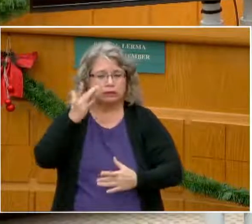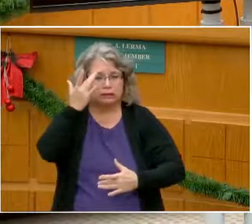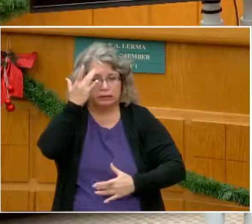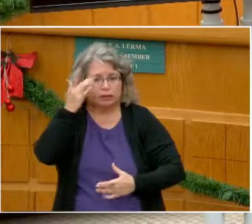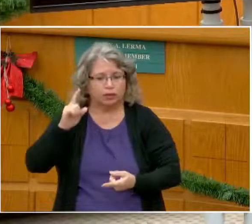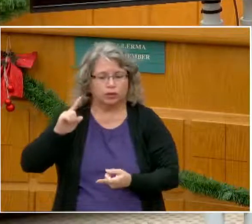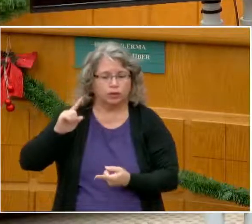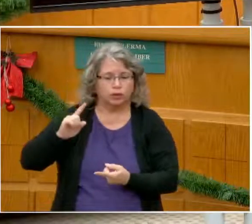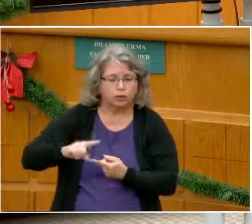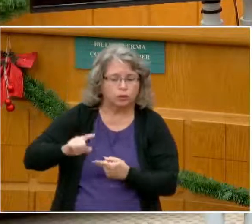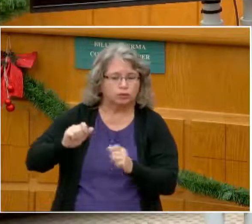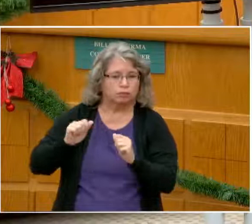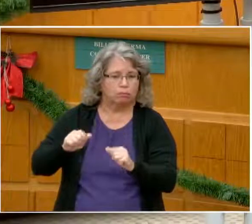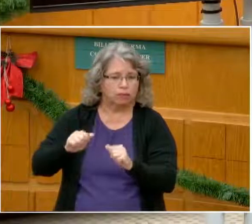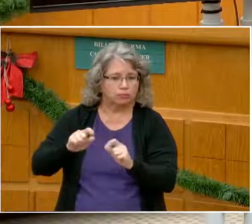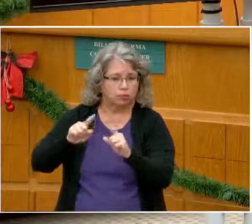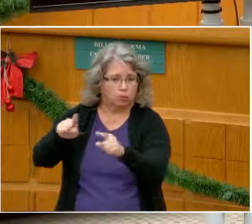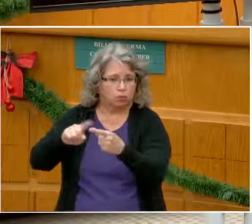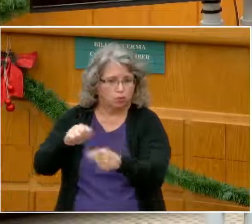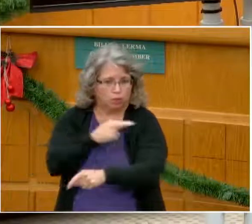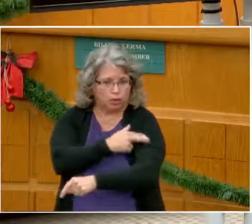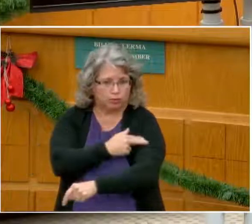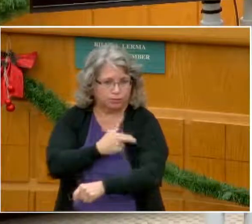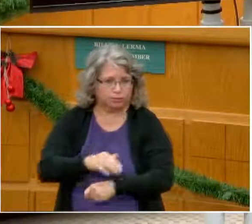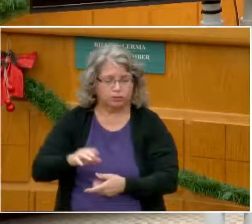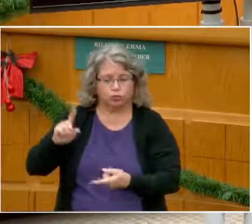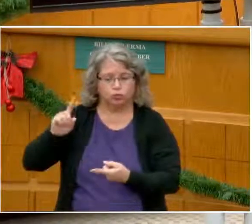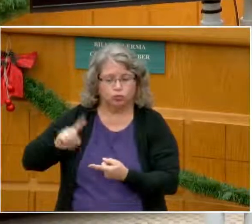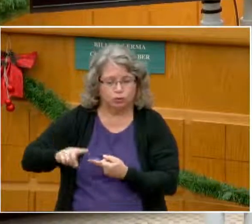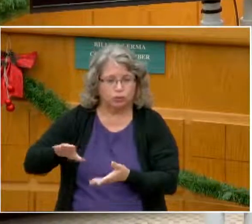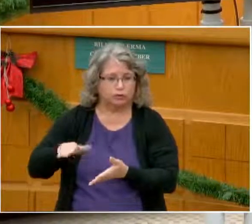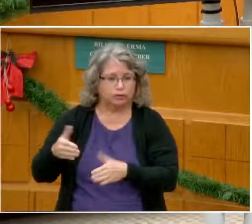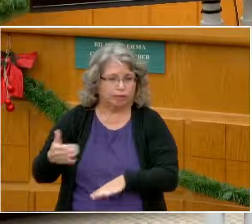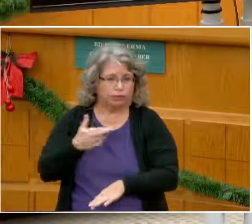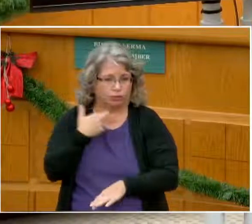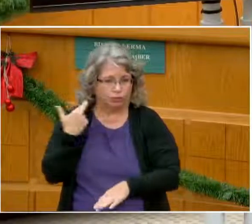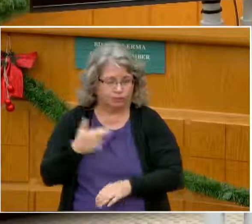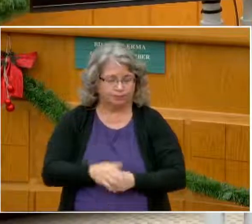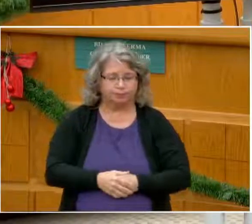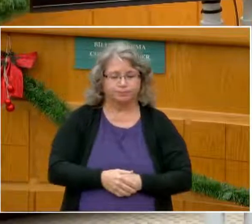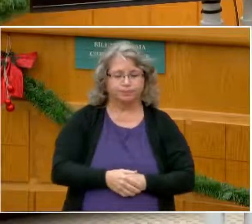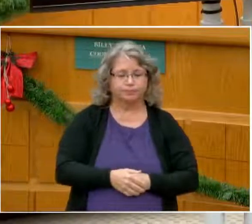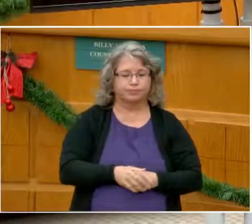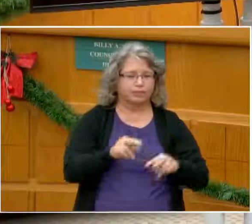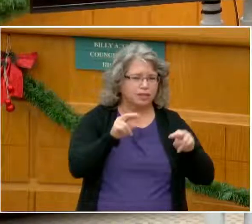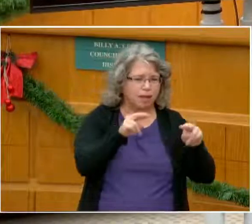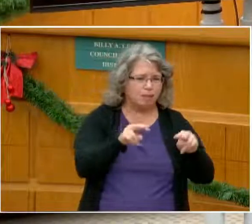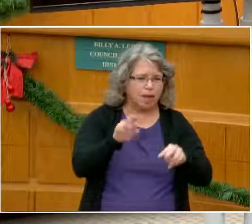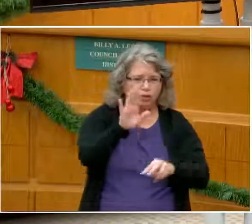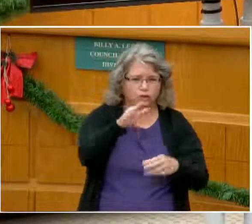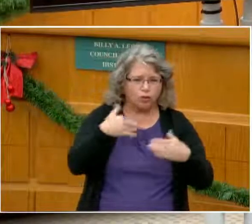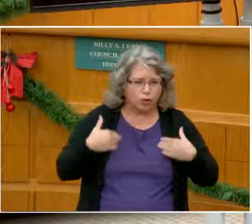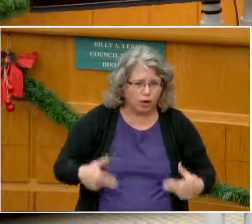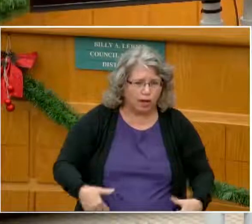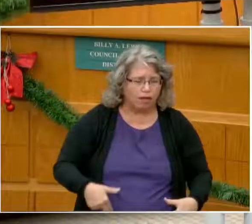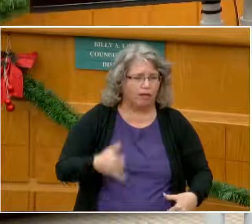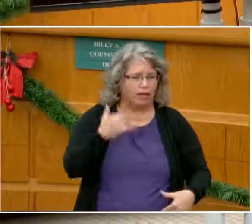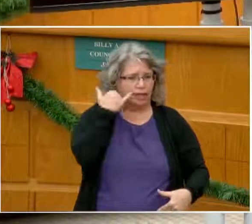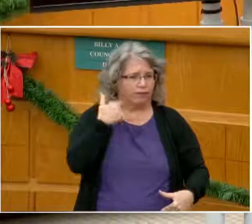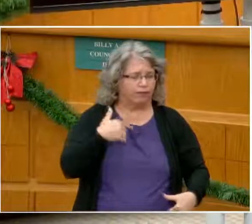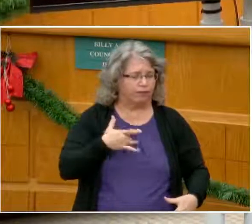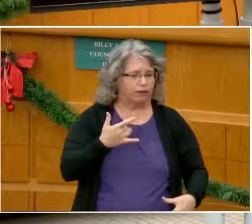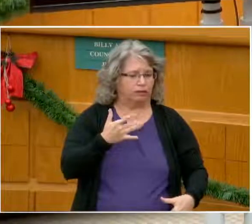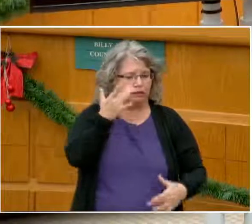death. And so the other thing you can do is monitor your symptoms. And again, when in doubt, please go get that COVID